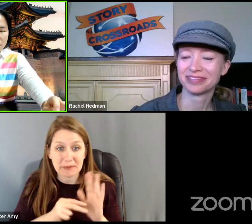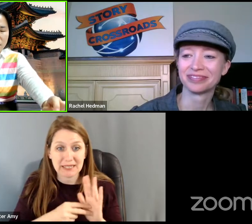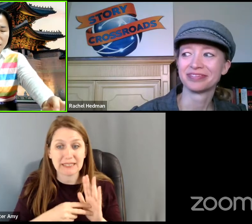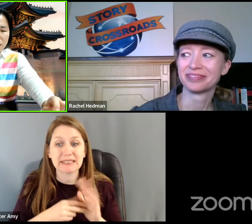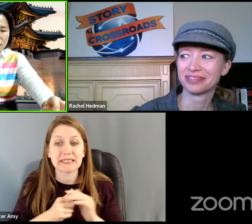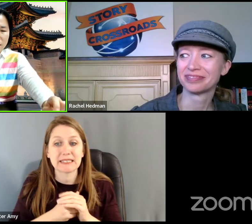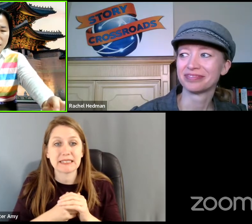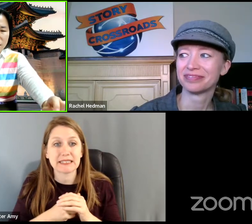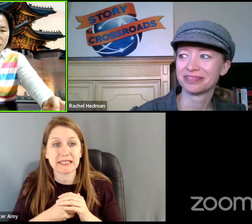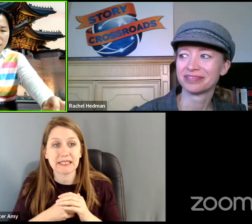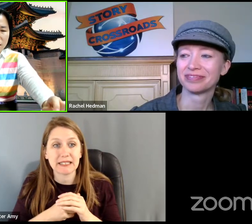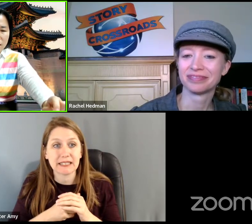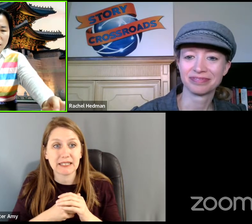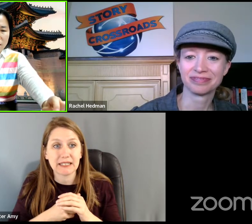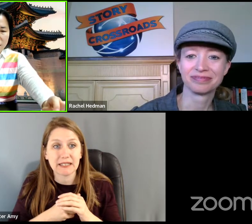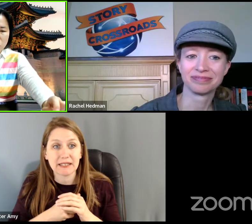means